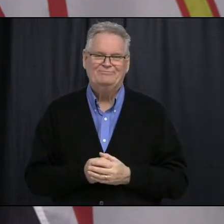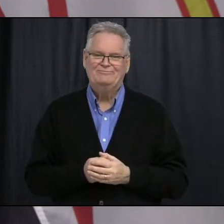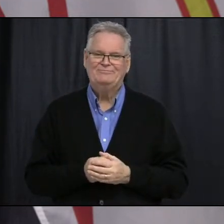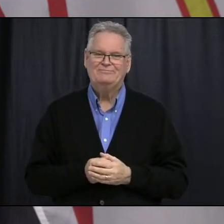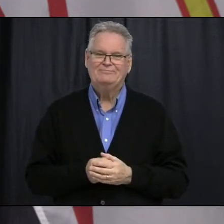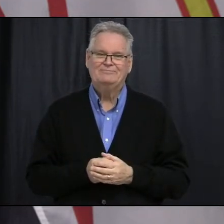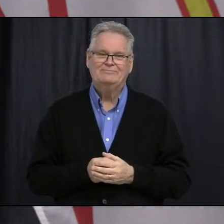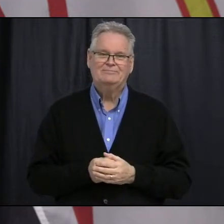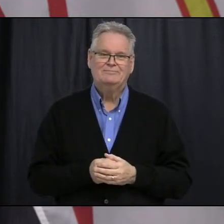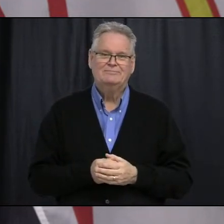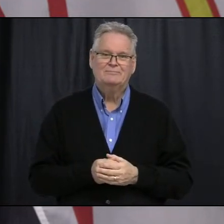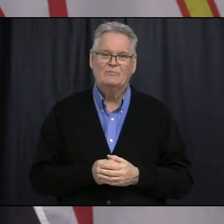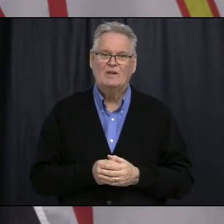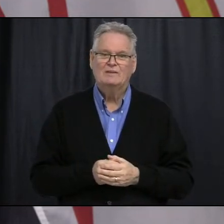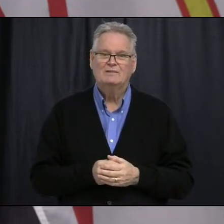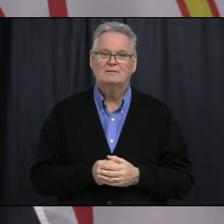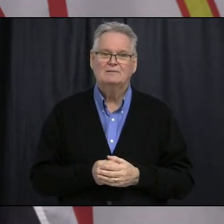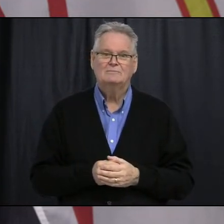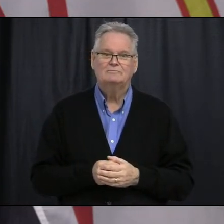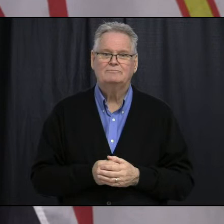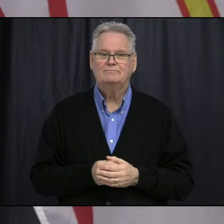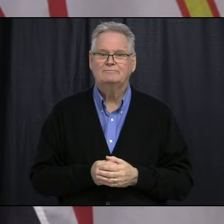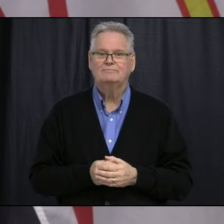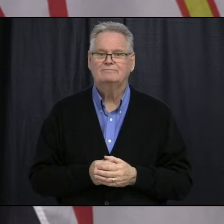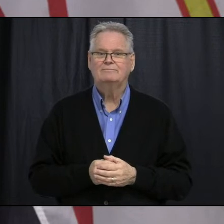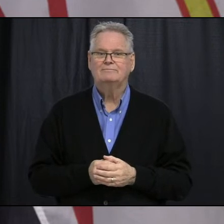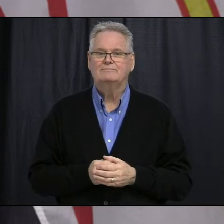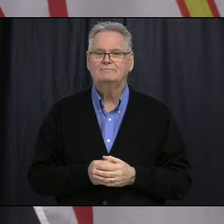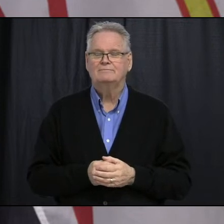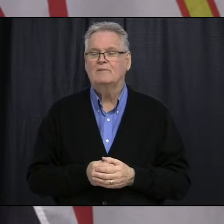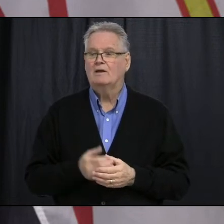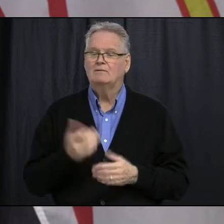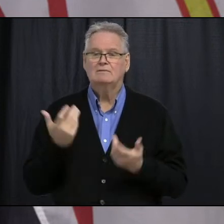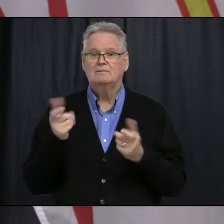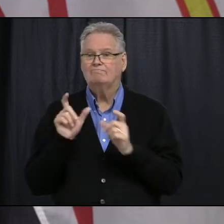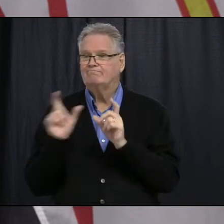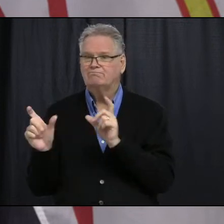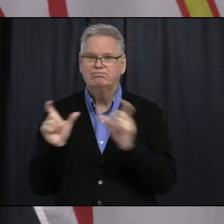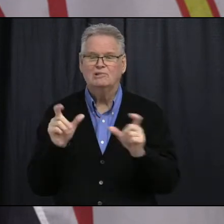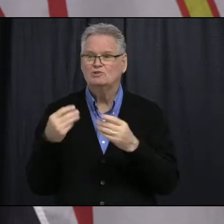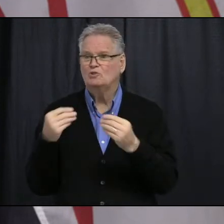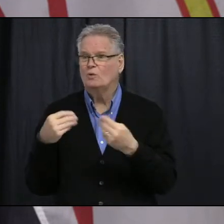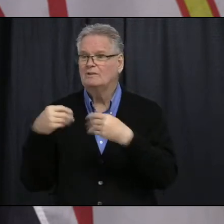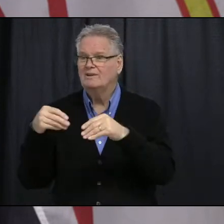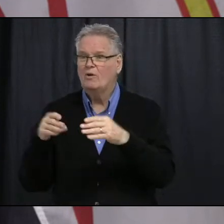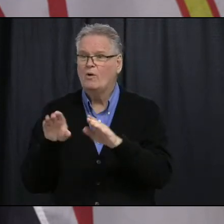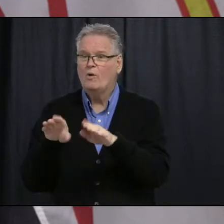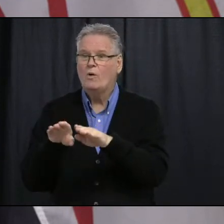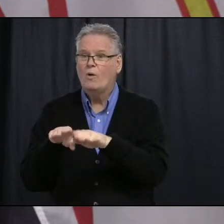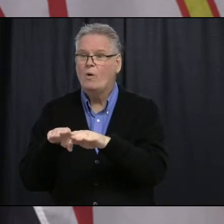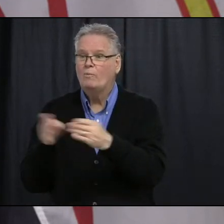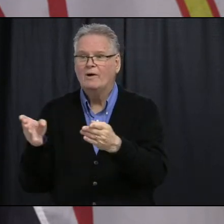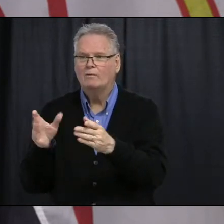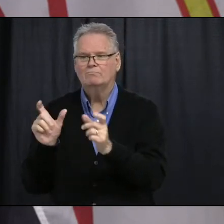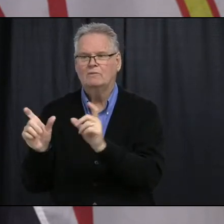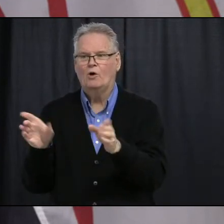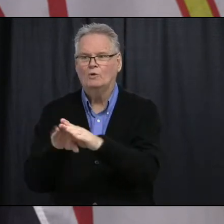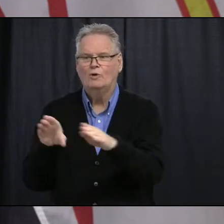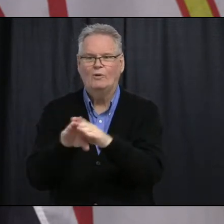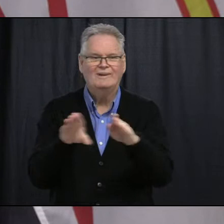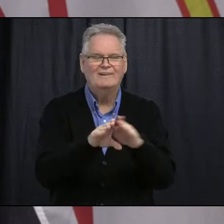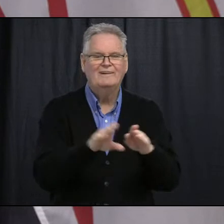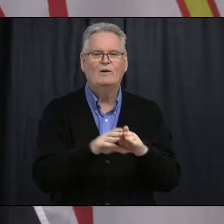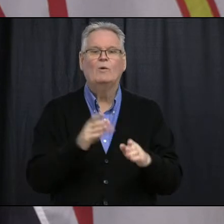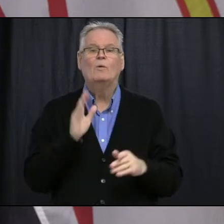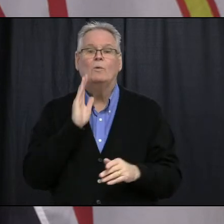by that. But then we have vaccinations in place as well. And I think as we open up some of these bigger